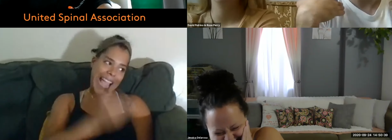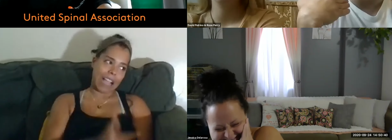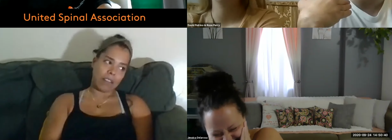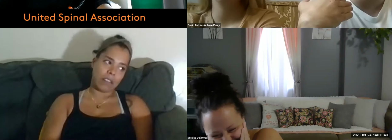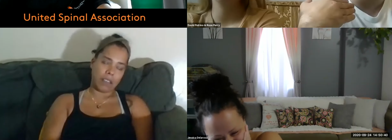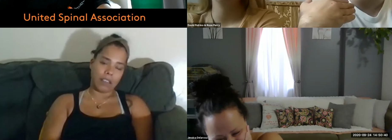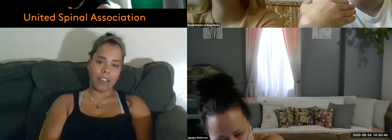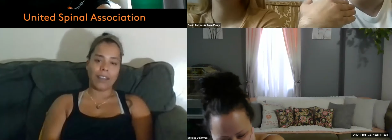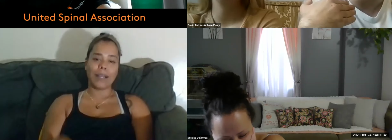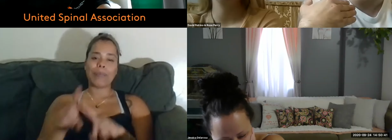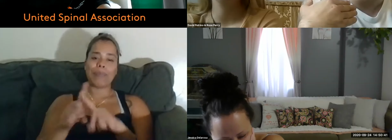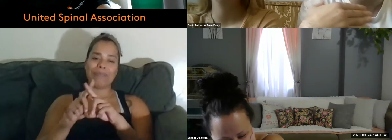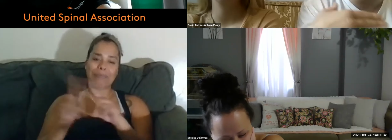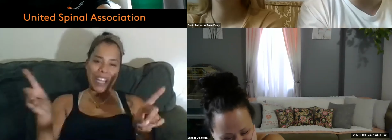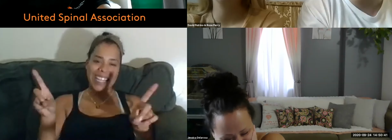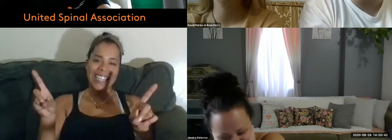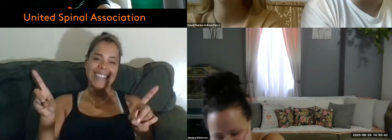But